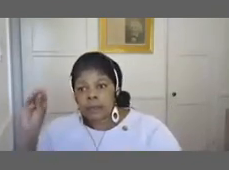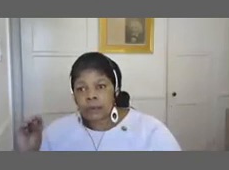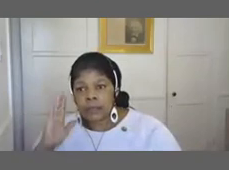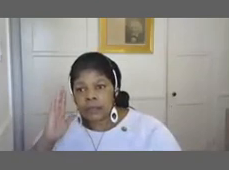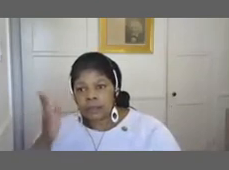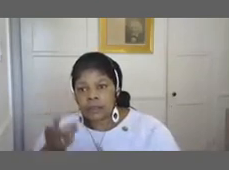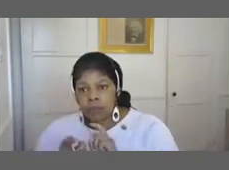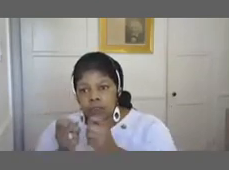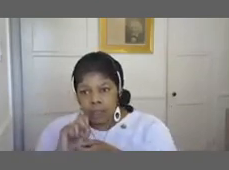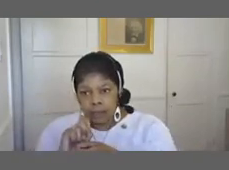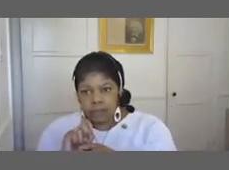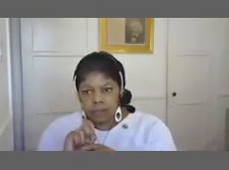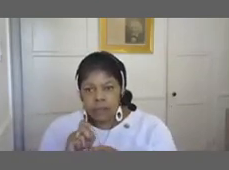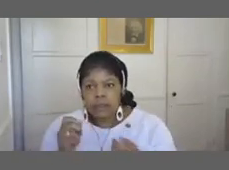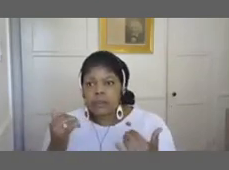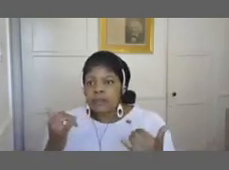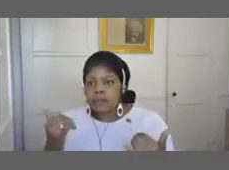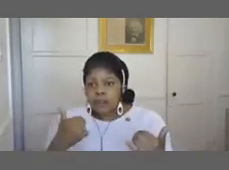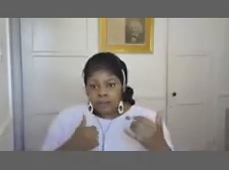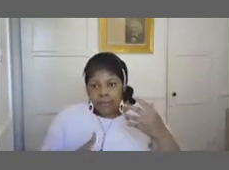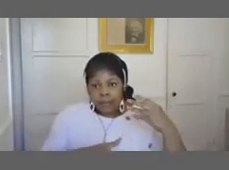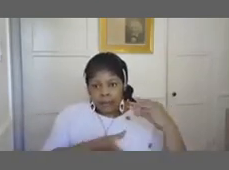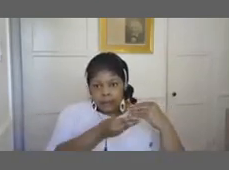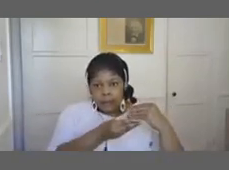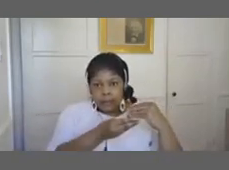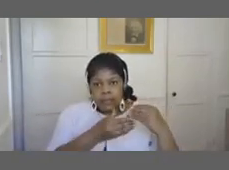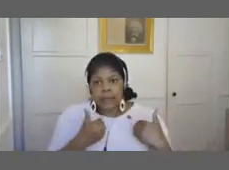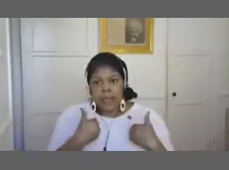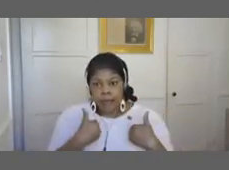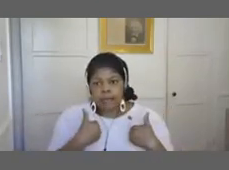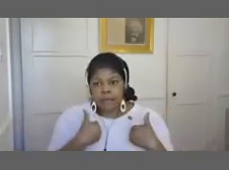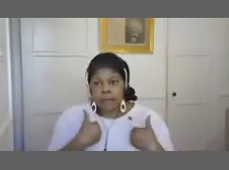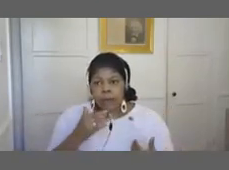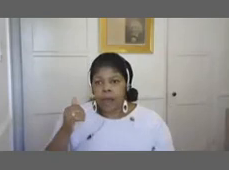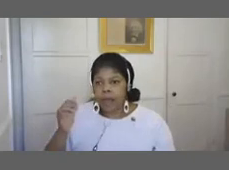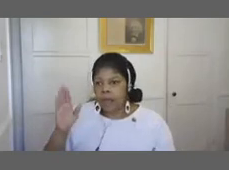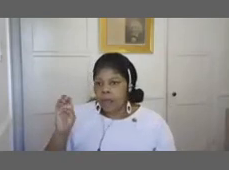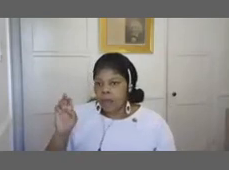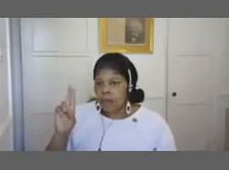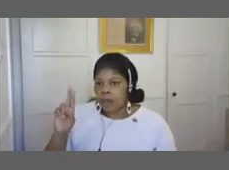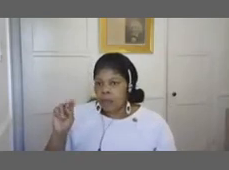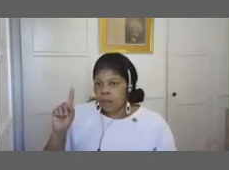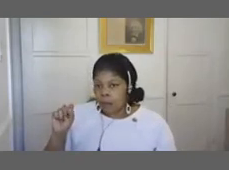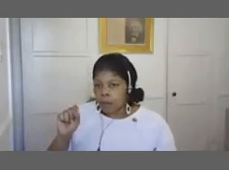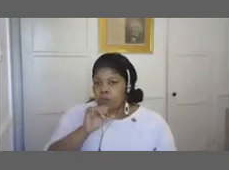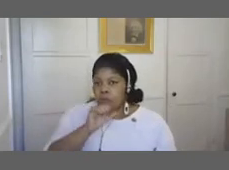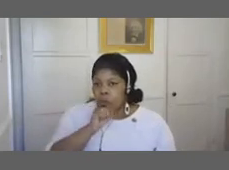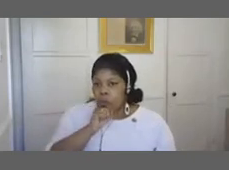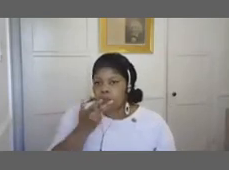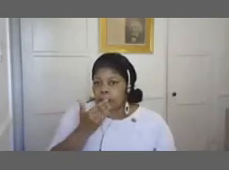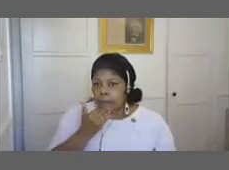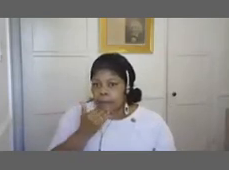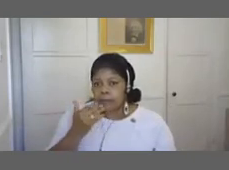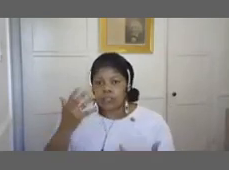And now I have my burnt, and I want to make sure that that's added. And so let's go ahead and add this as a